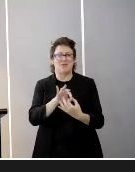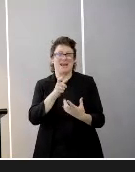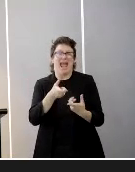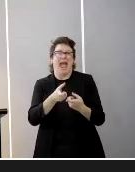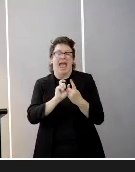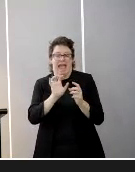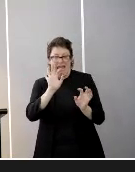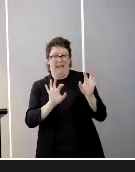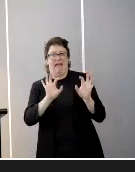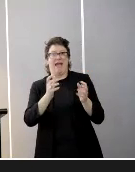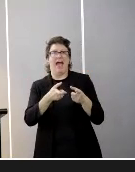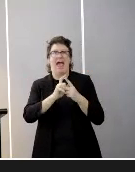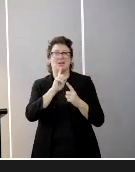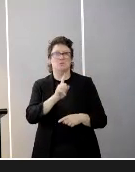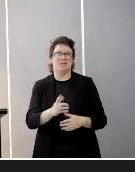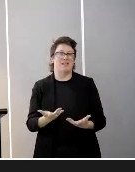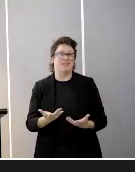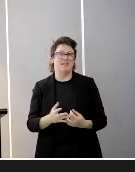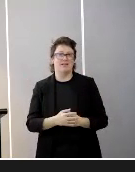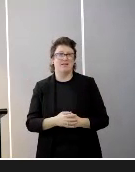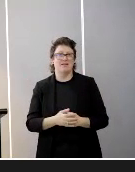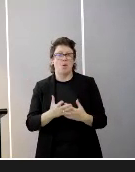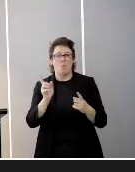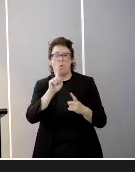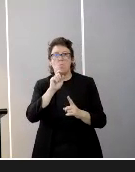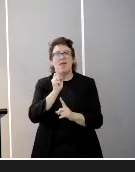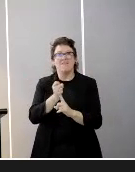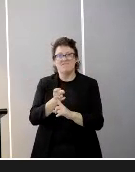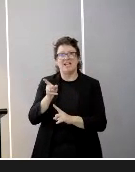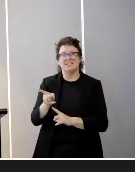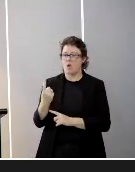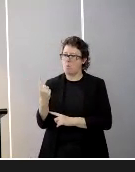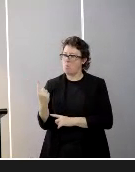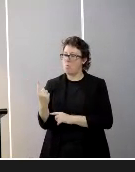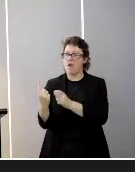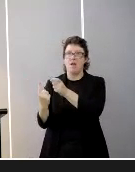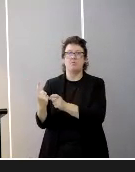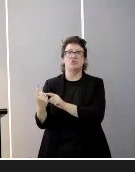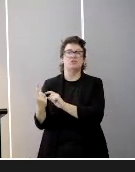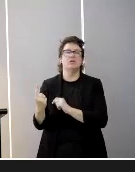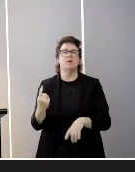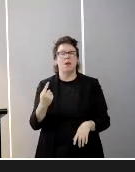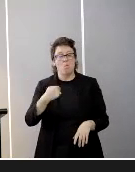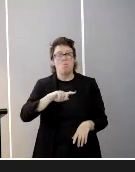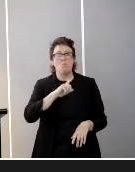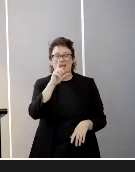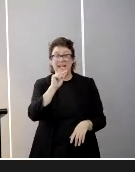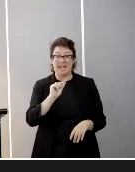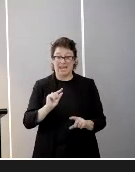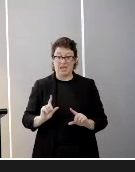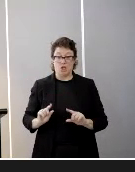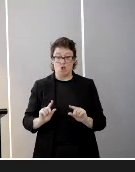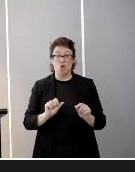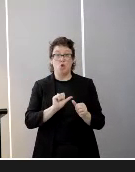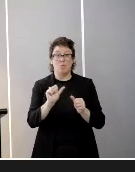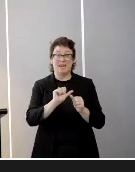really tell what's going to affect a particular person. I think there are things that we can all do better to